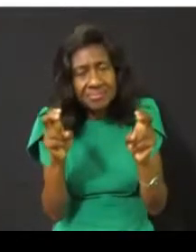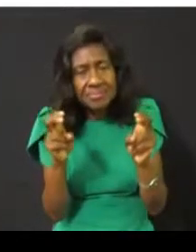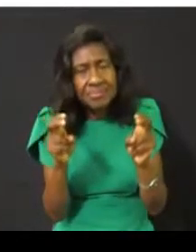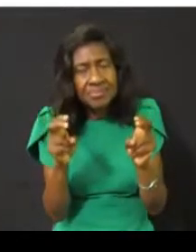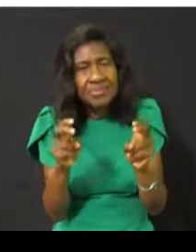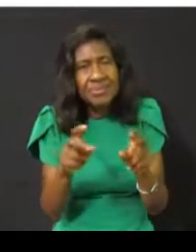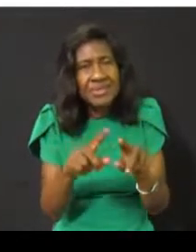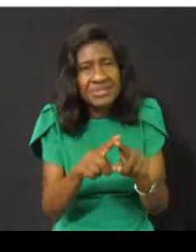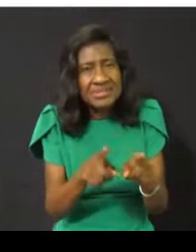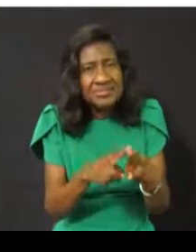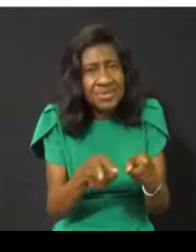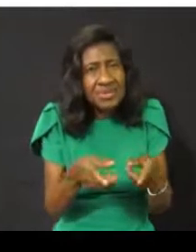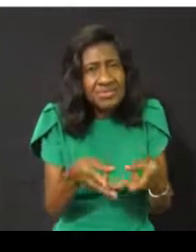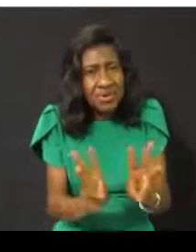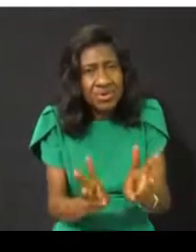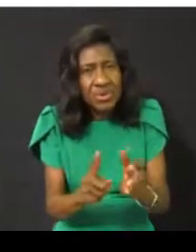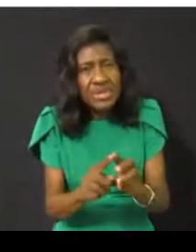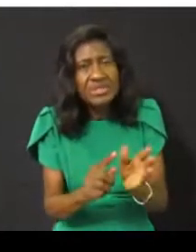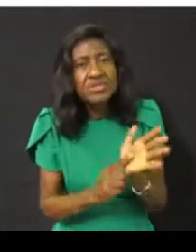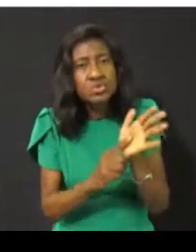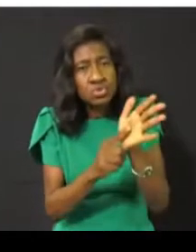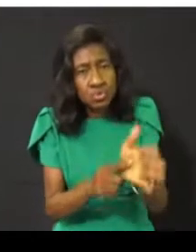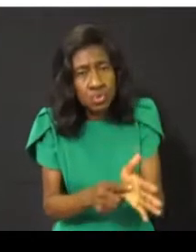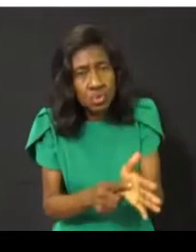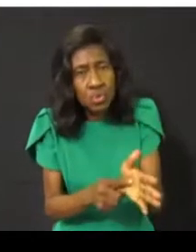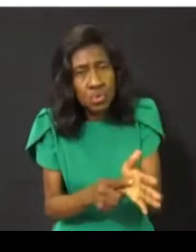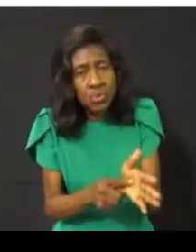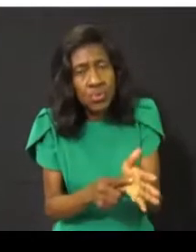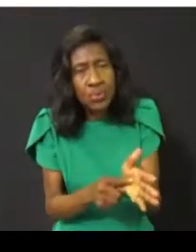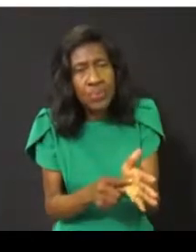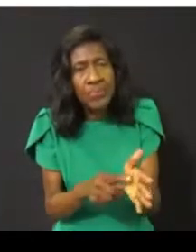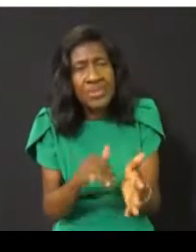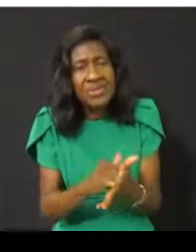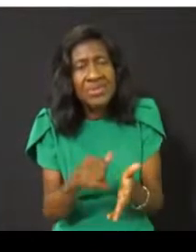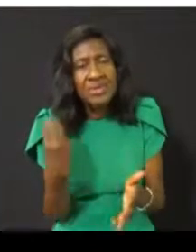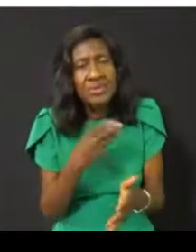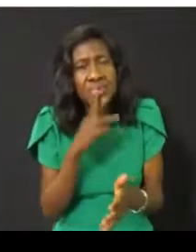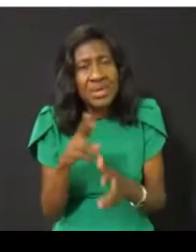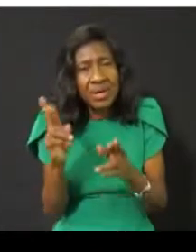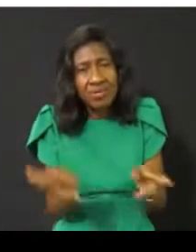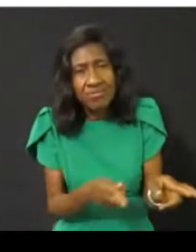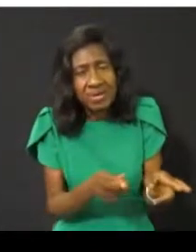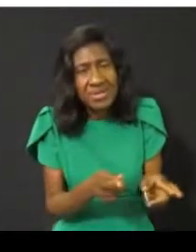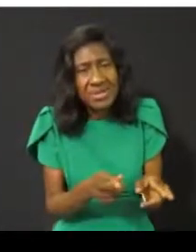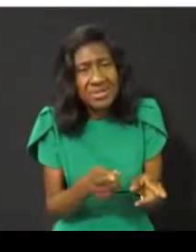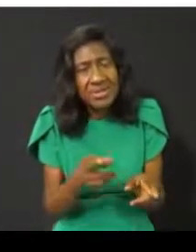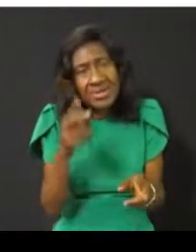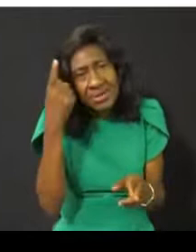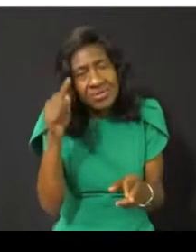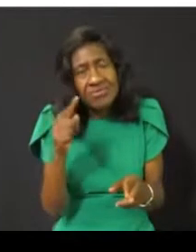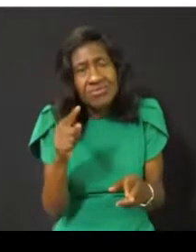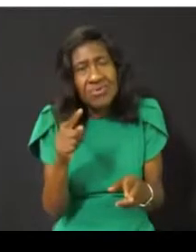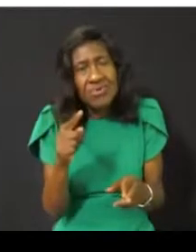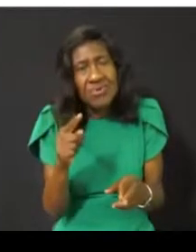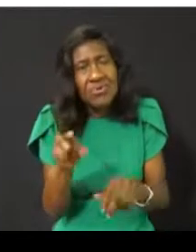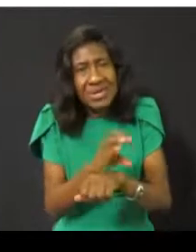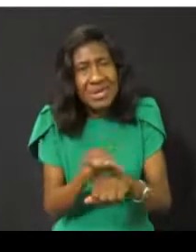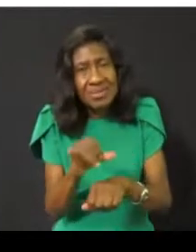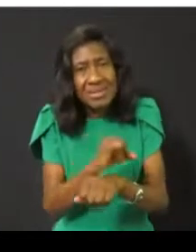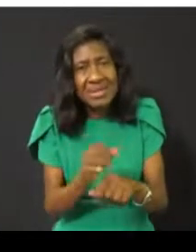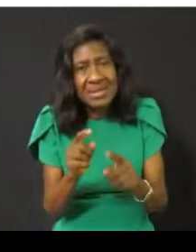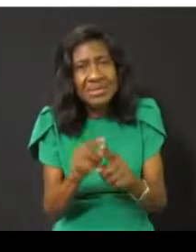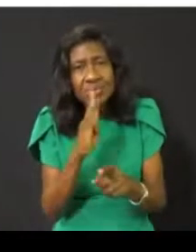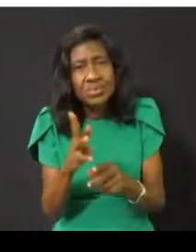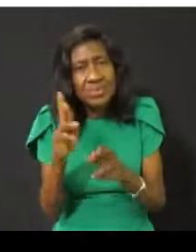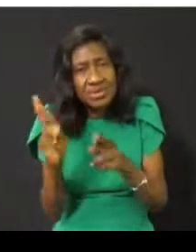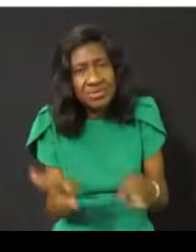and conditions of satisfaction that must be met in order for the Cayman Islands to be in a state of readiness